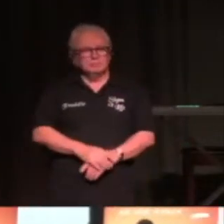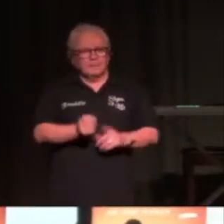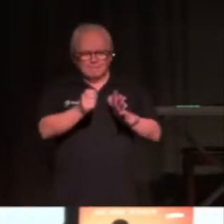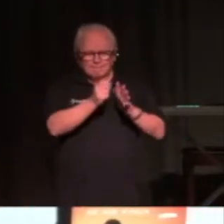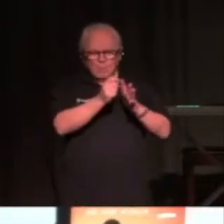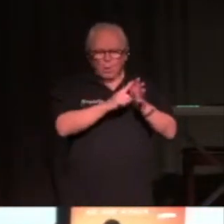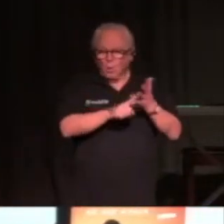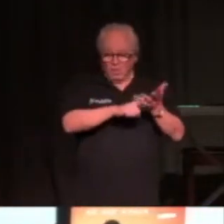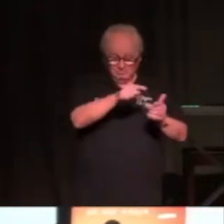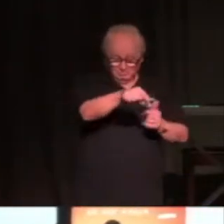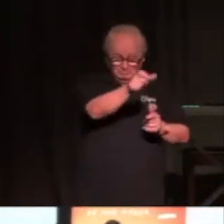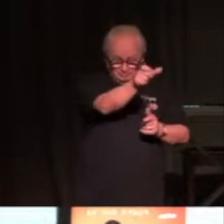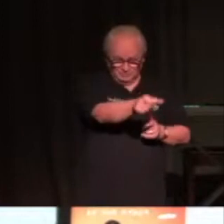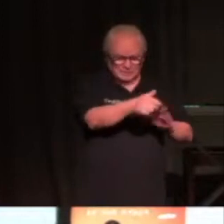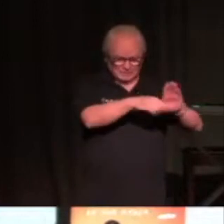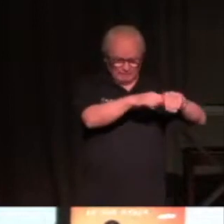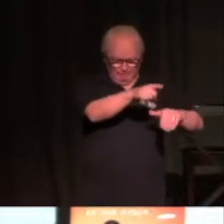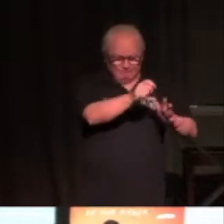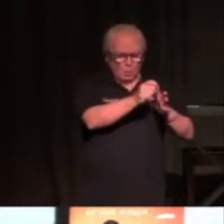Paul is a prisoner on a ship,